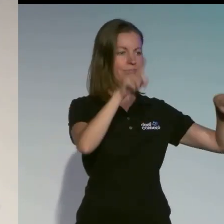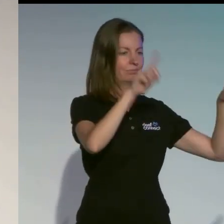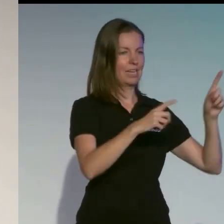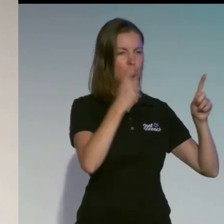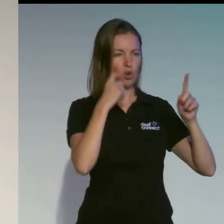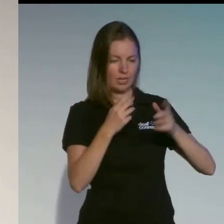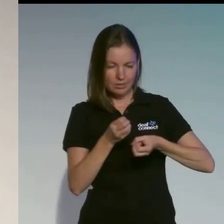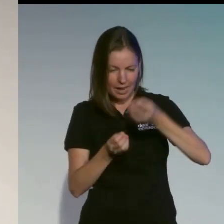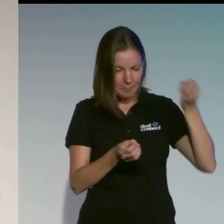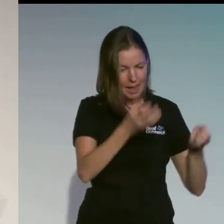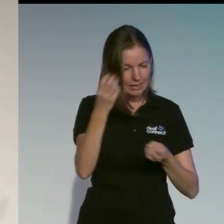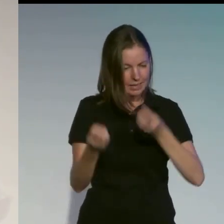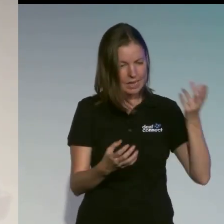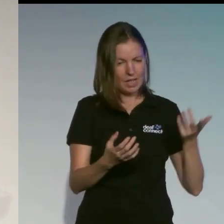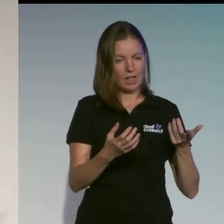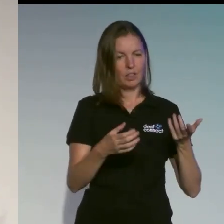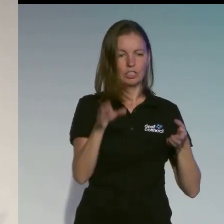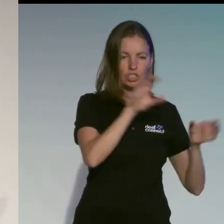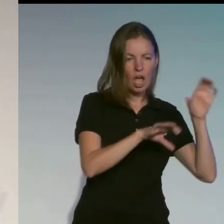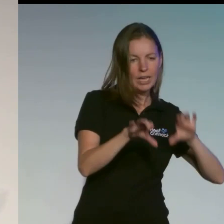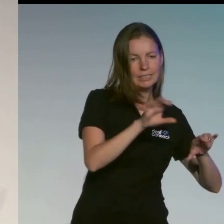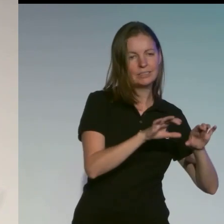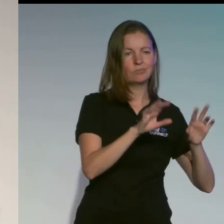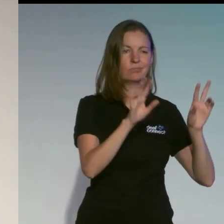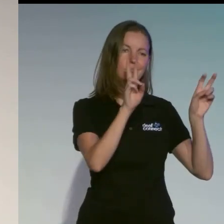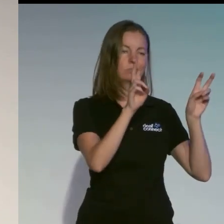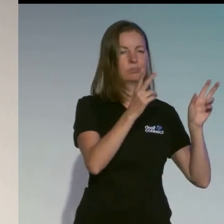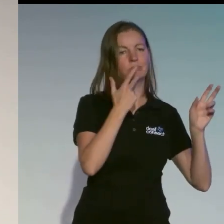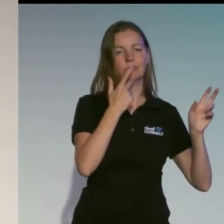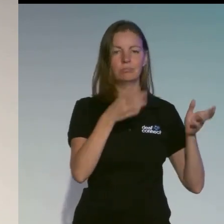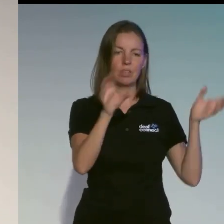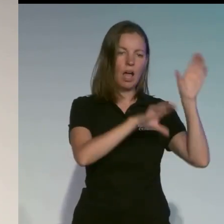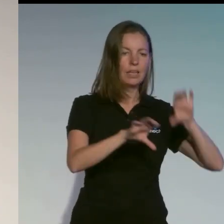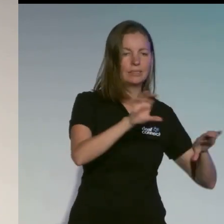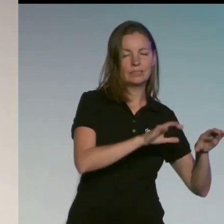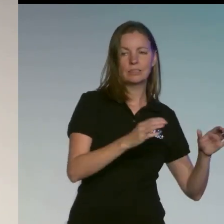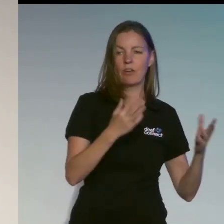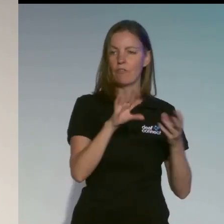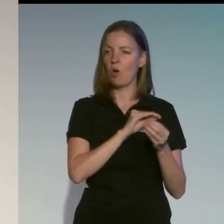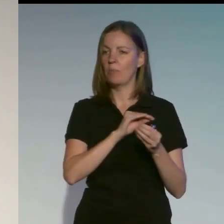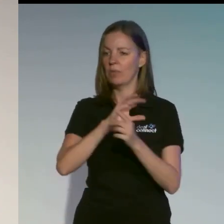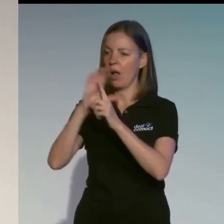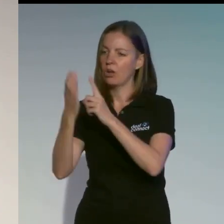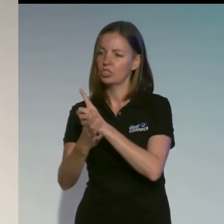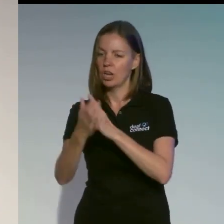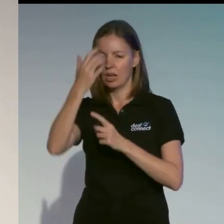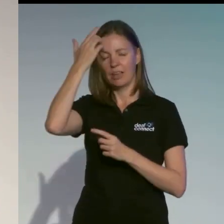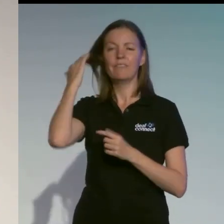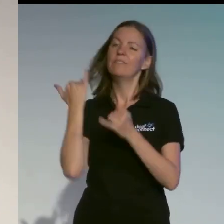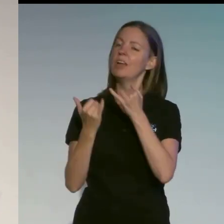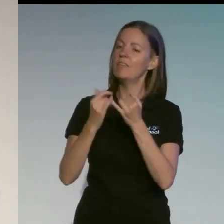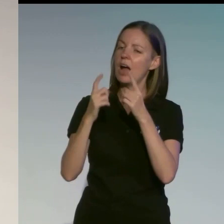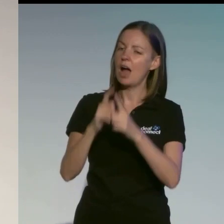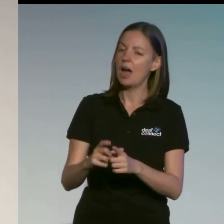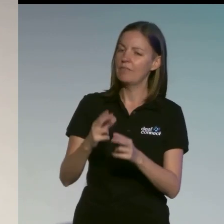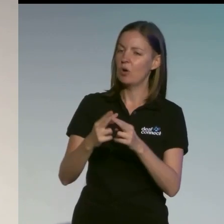from pseudoscience. It's very implausible for a Christian community to claim aspects of junk pseudoscience